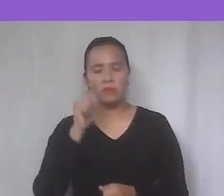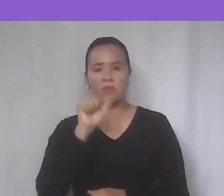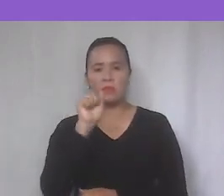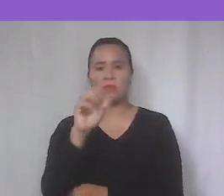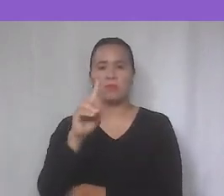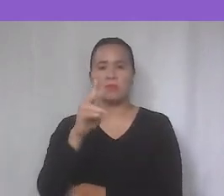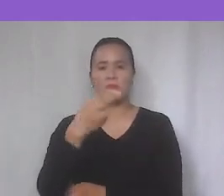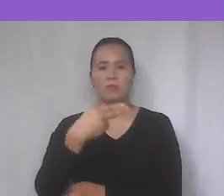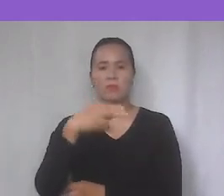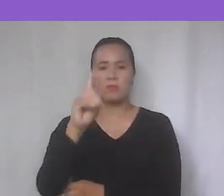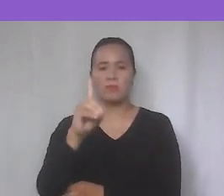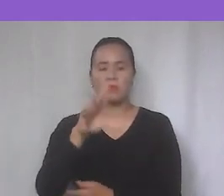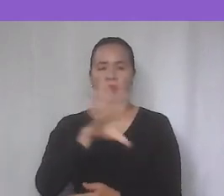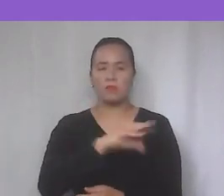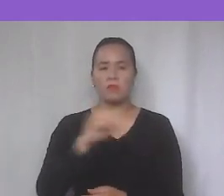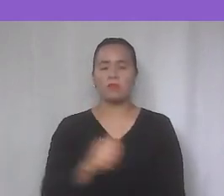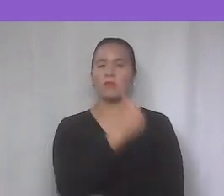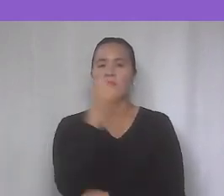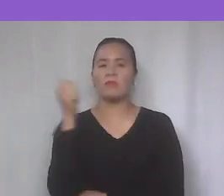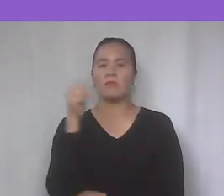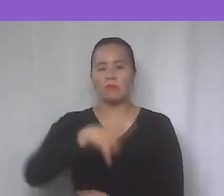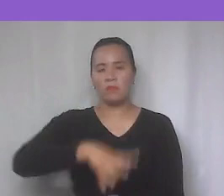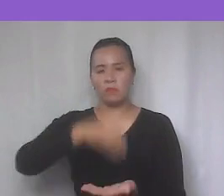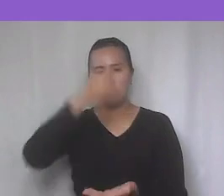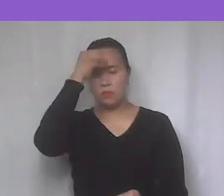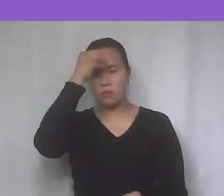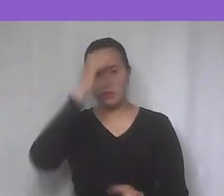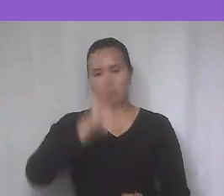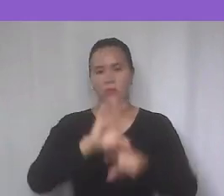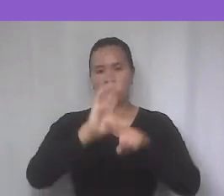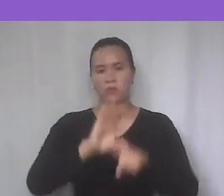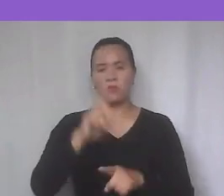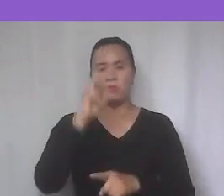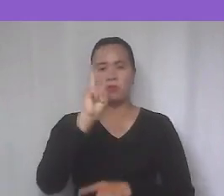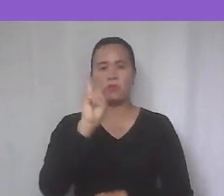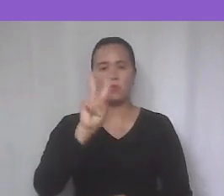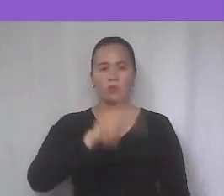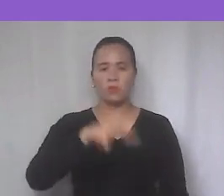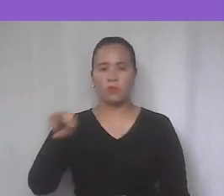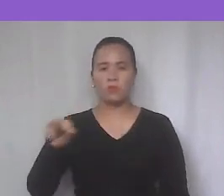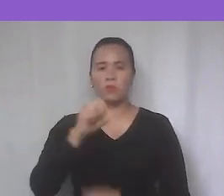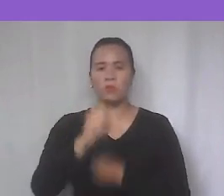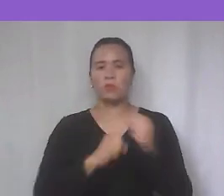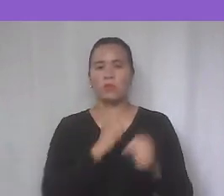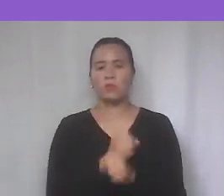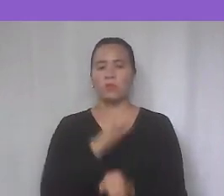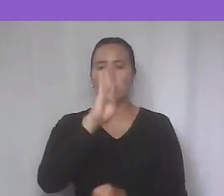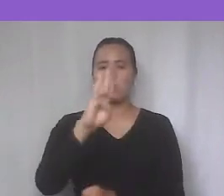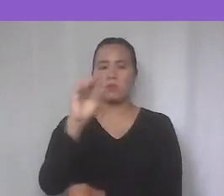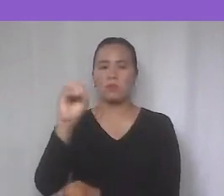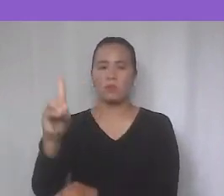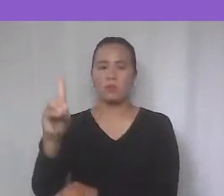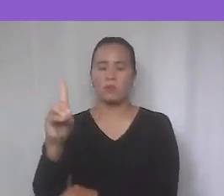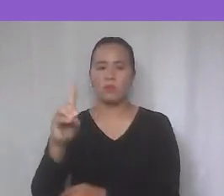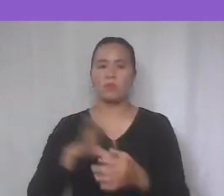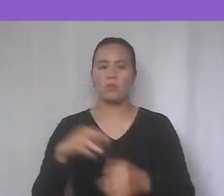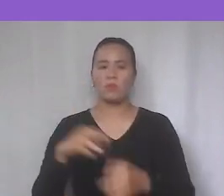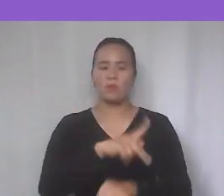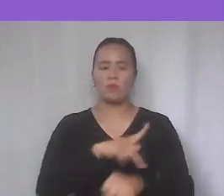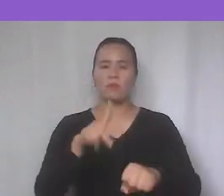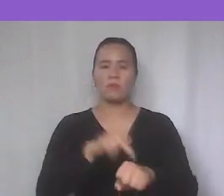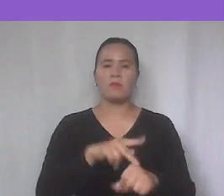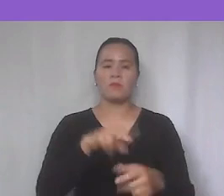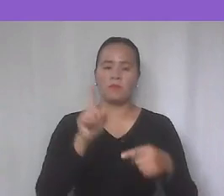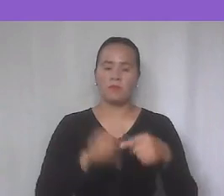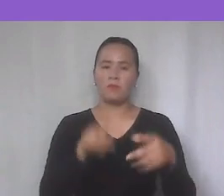other learning conditions for 22 years, and is currently in the board of directors of the Philippine Dyslexia Foundation.